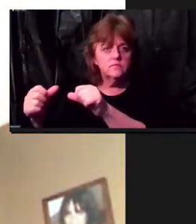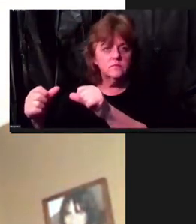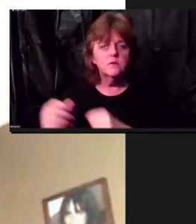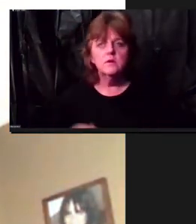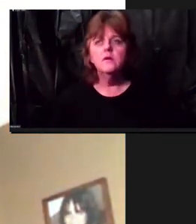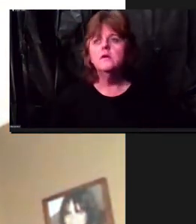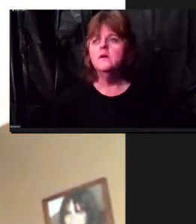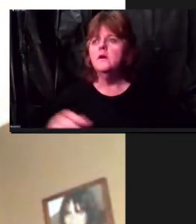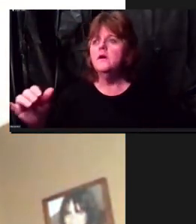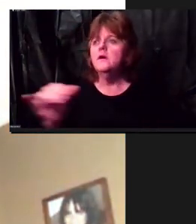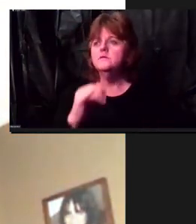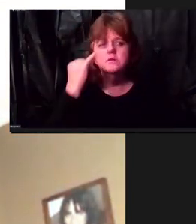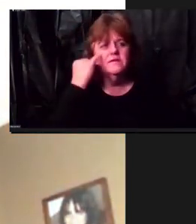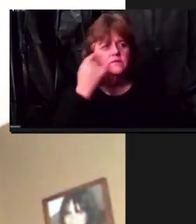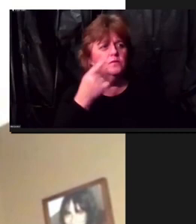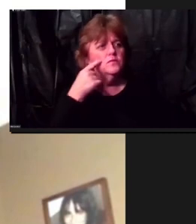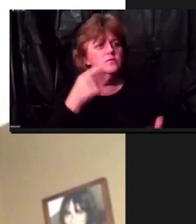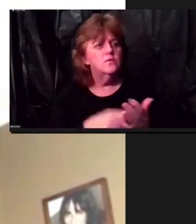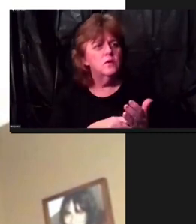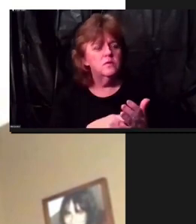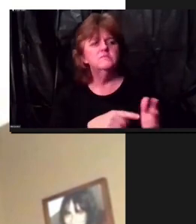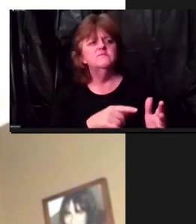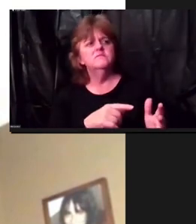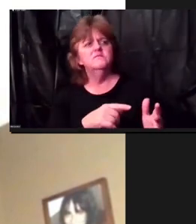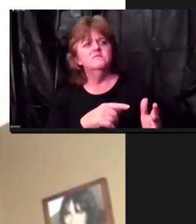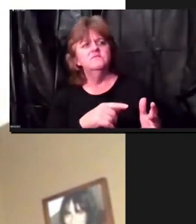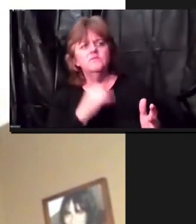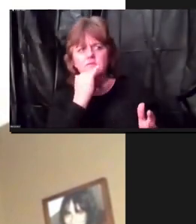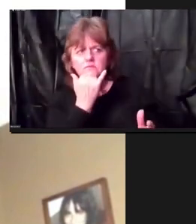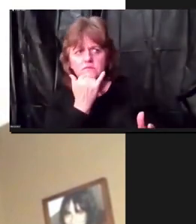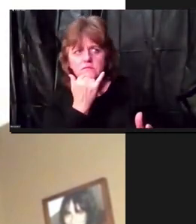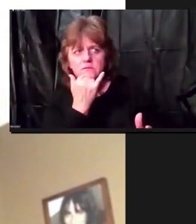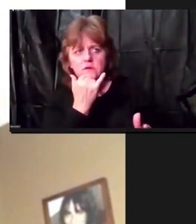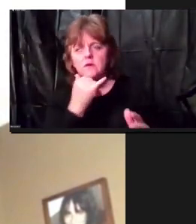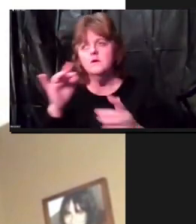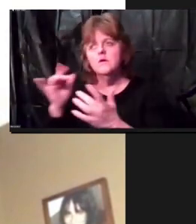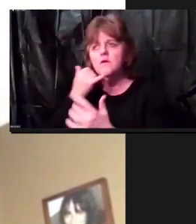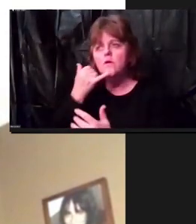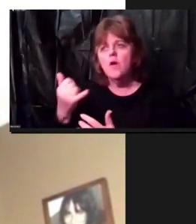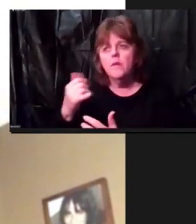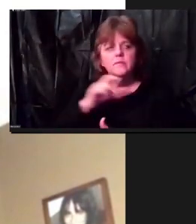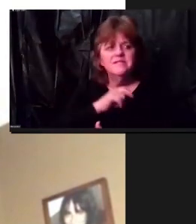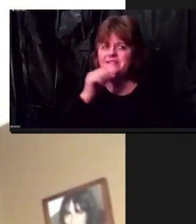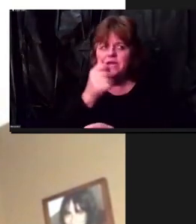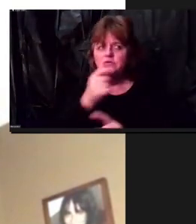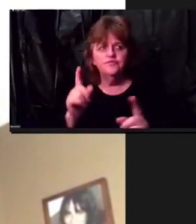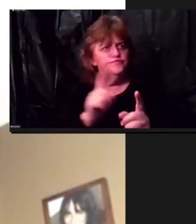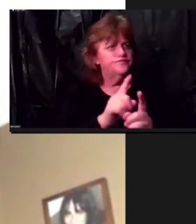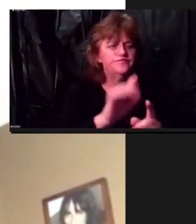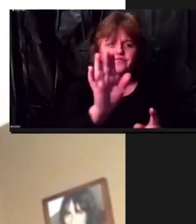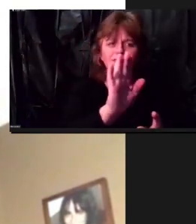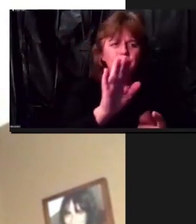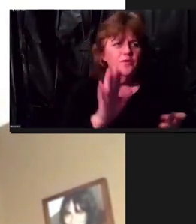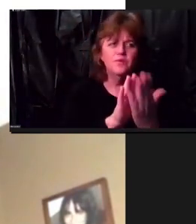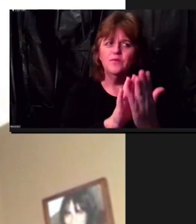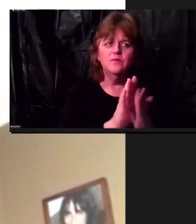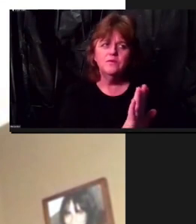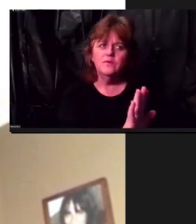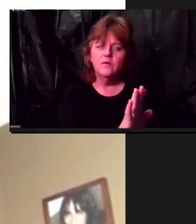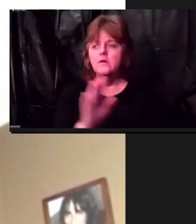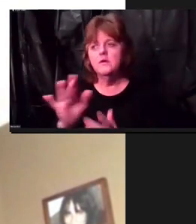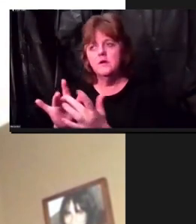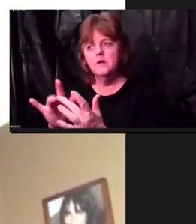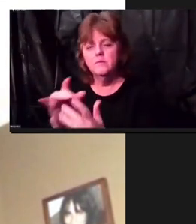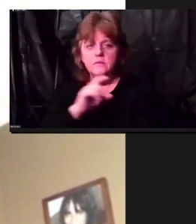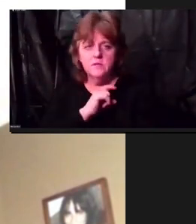anything uncomfortable, contact the police department, don't engage yourself. And we're here to answer any